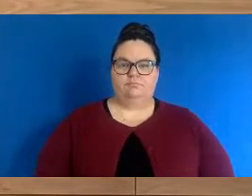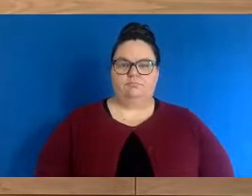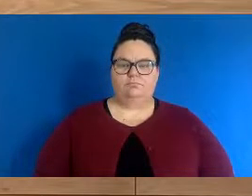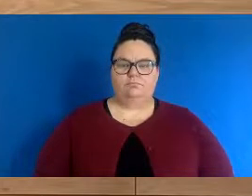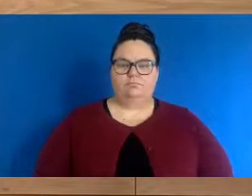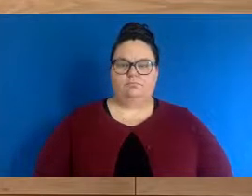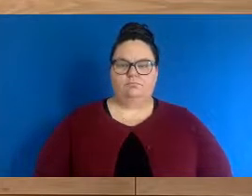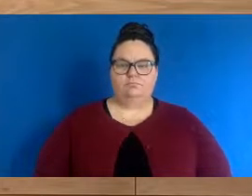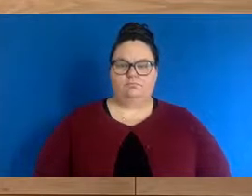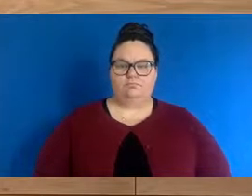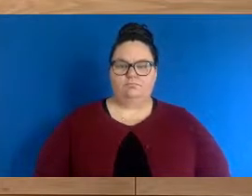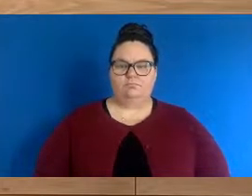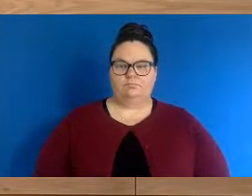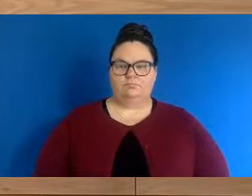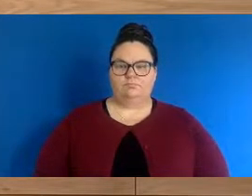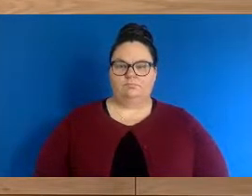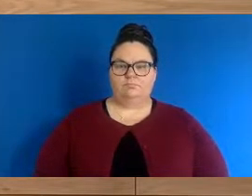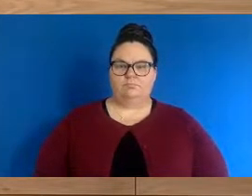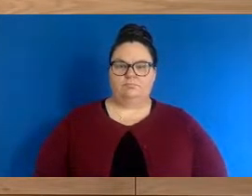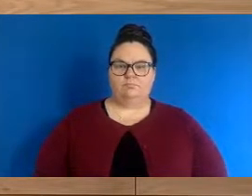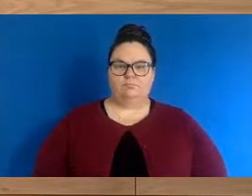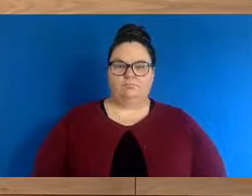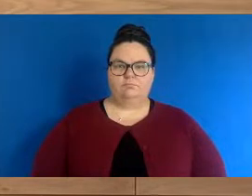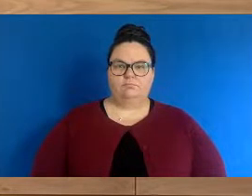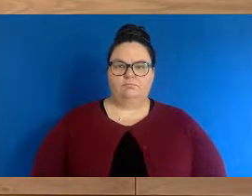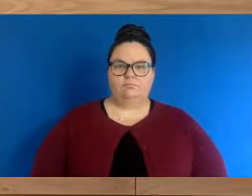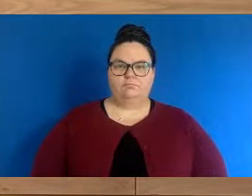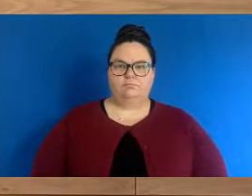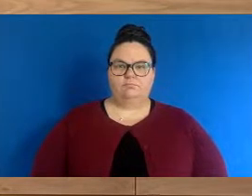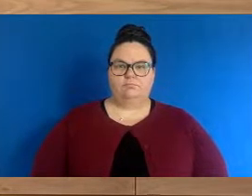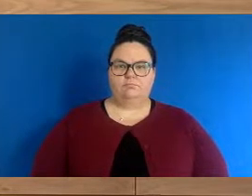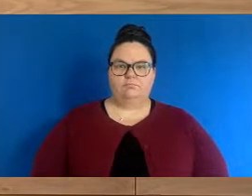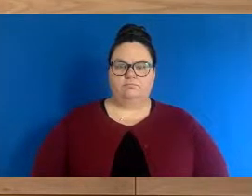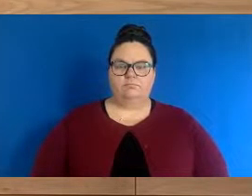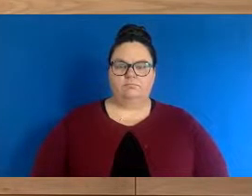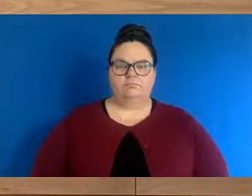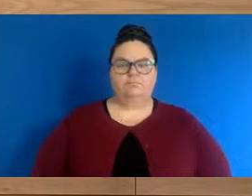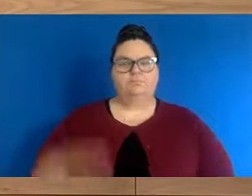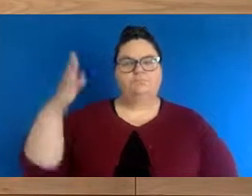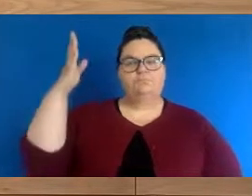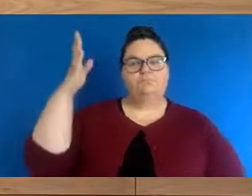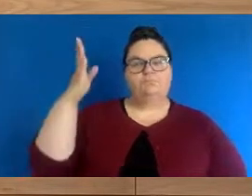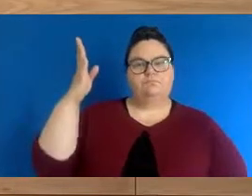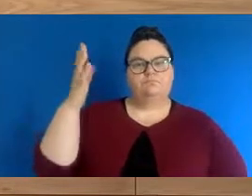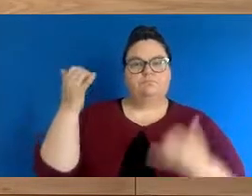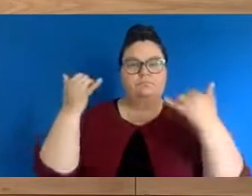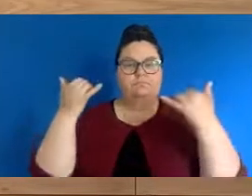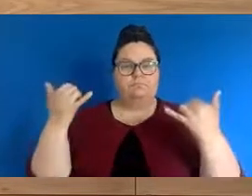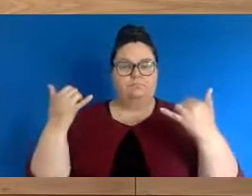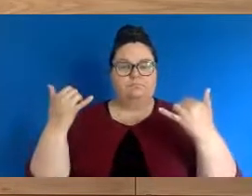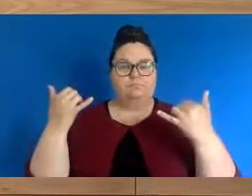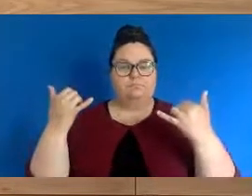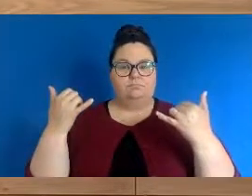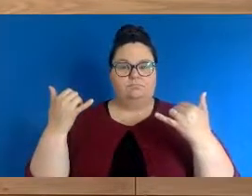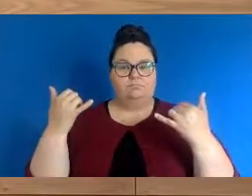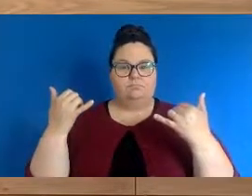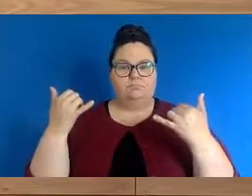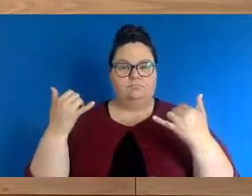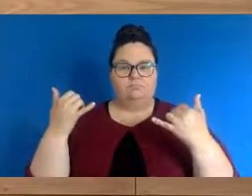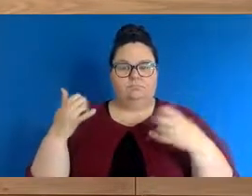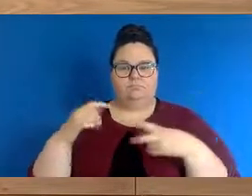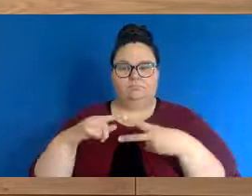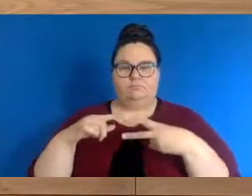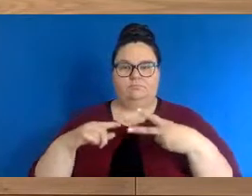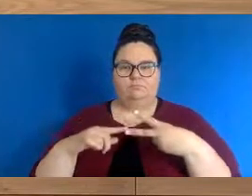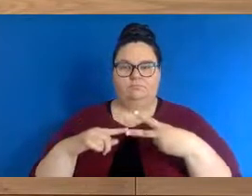l'honorable Dorothy Shepherd, ministre de la Santé. Speaking on behalf of Les porte-paroles aujourd'hui